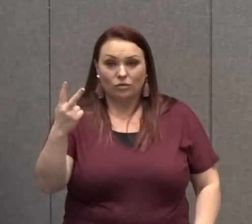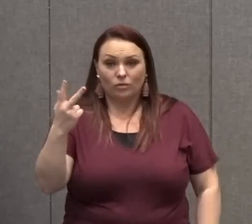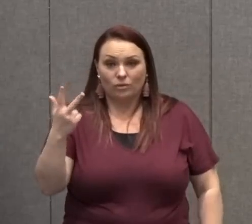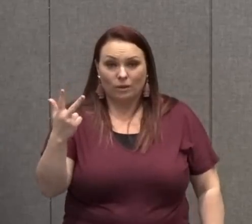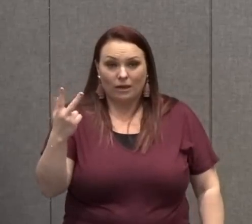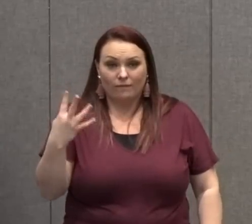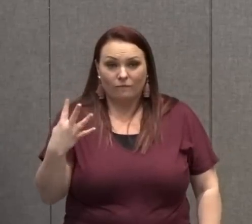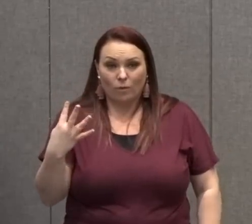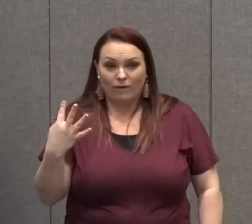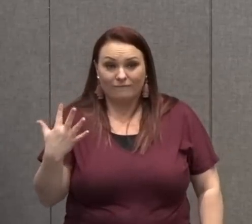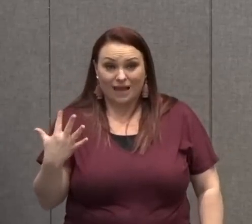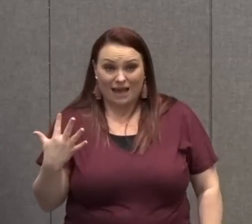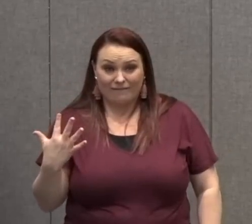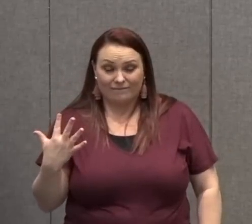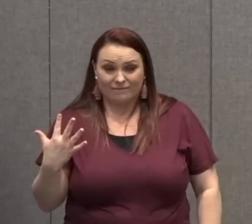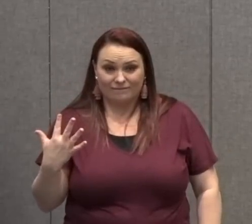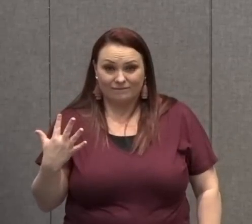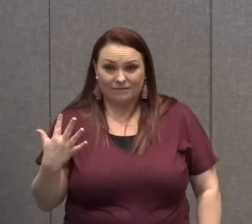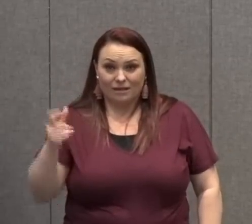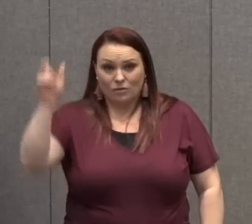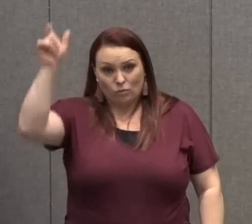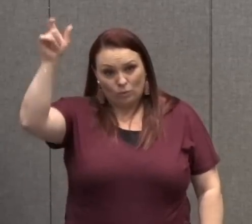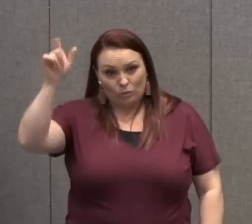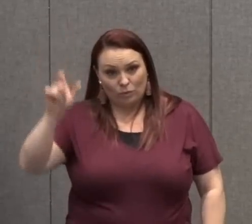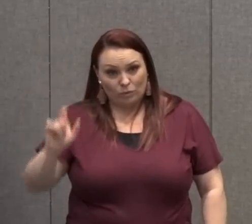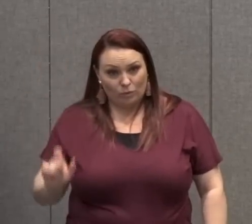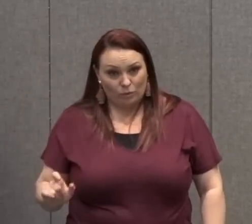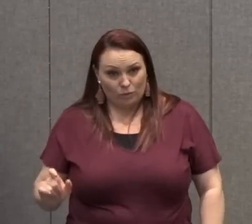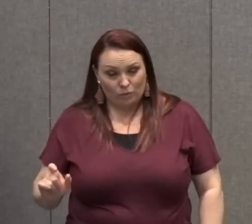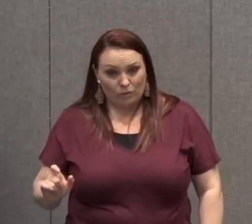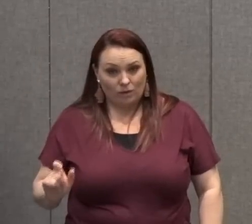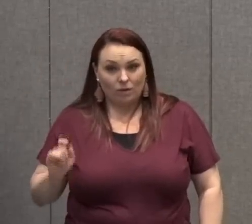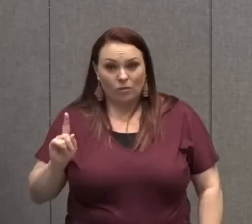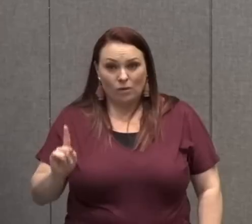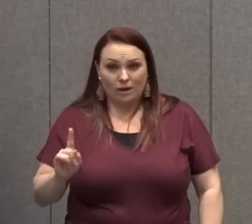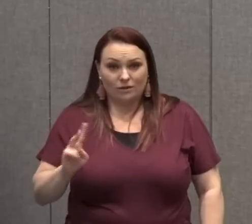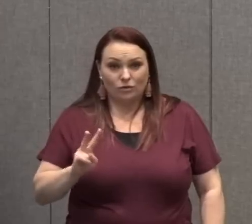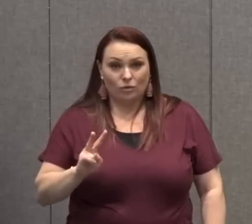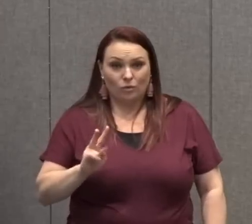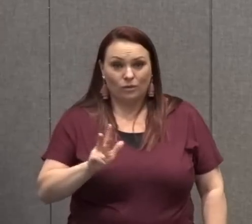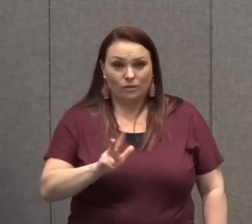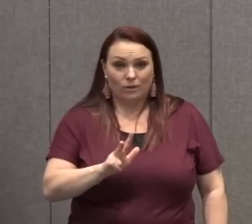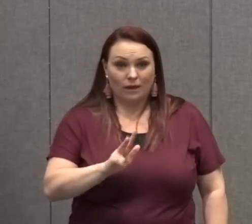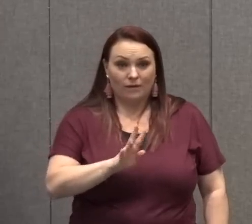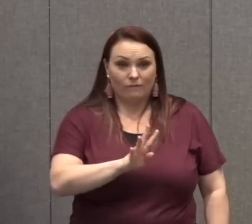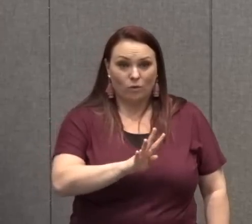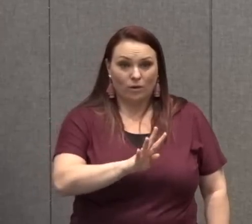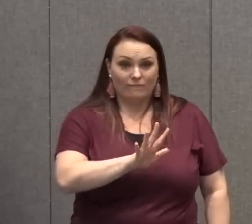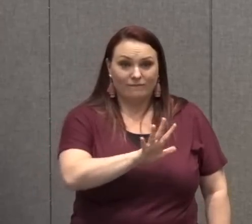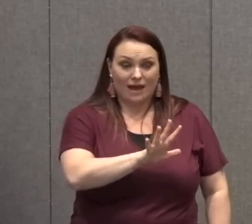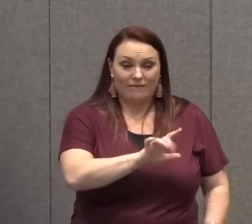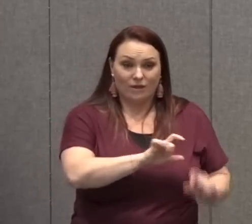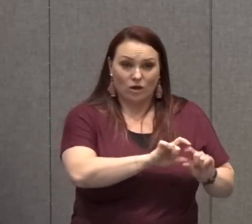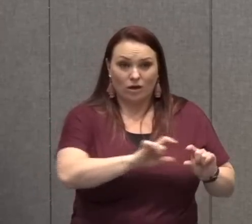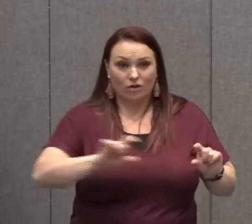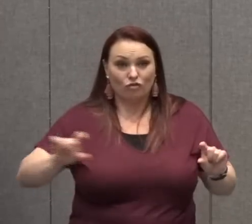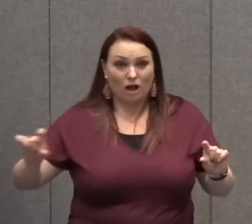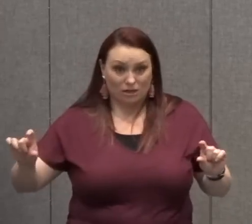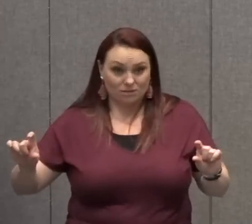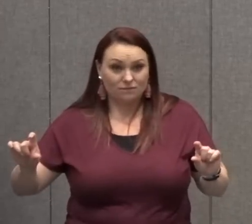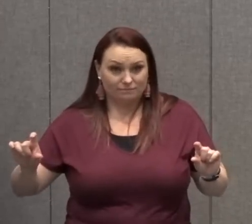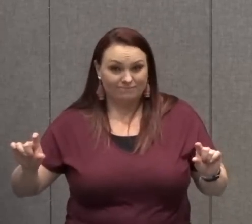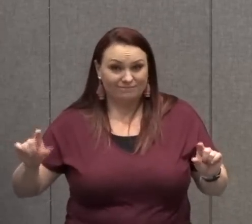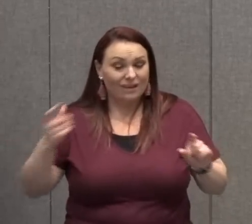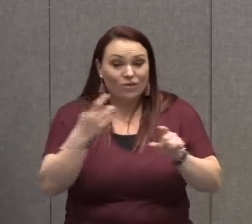three four five squares going down and then one two three four five squares going